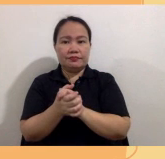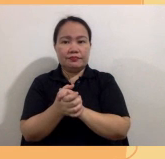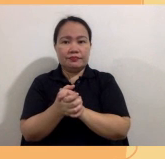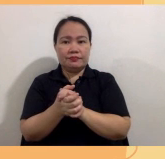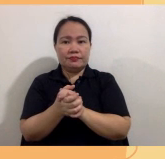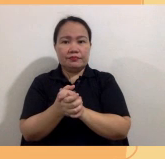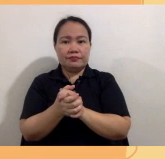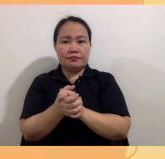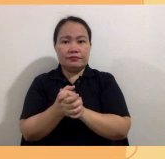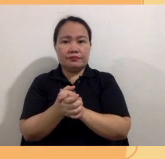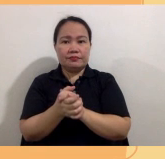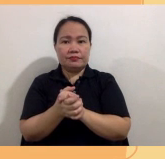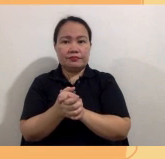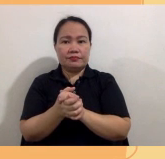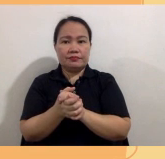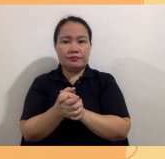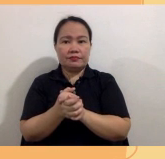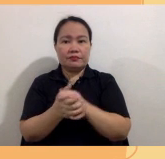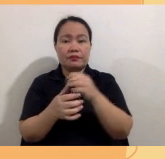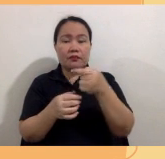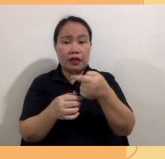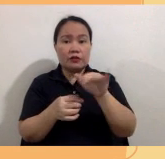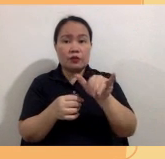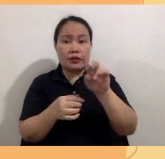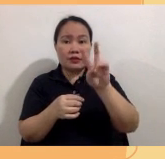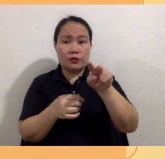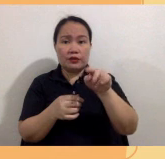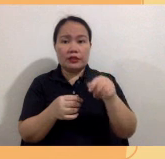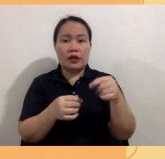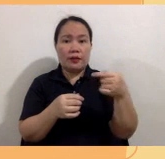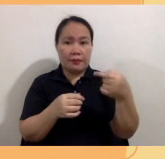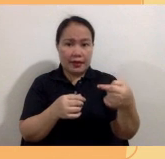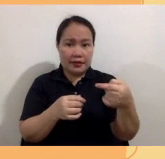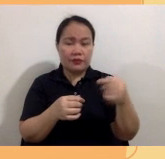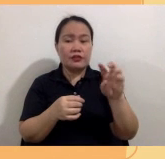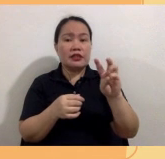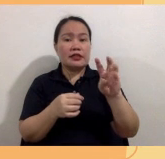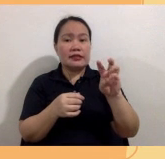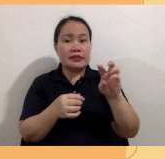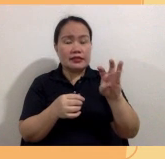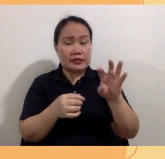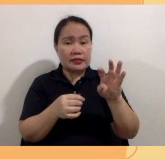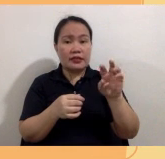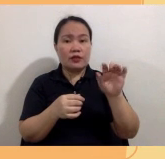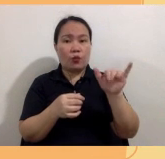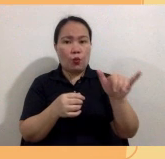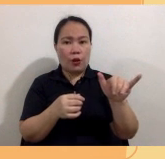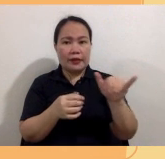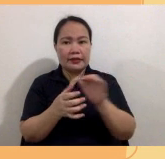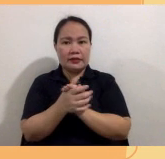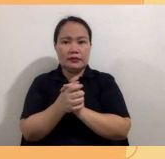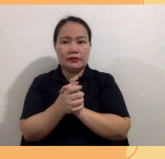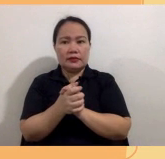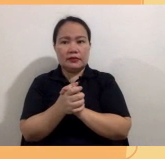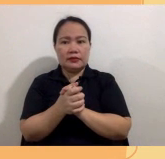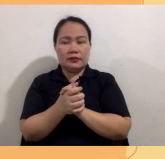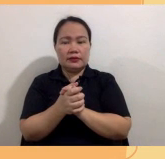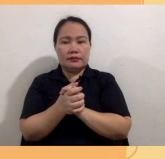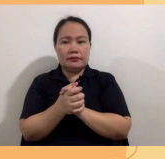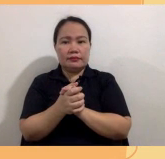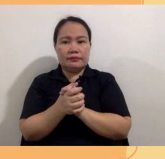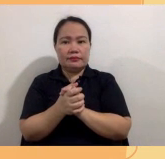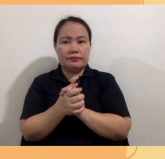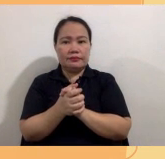nasa unahan. And then, magiging minus y squared minus 16y. So, since ang operation na natin